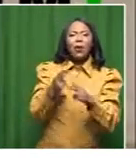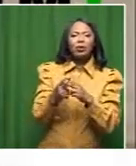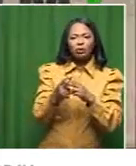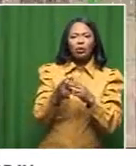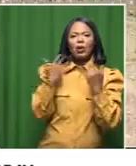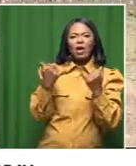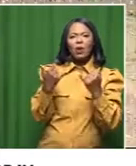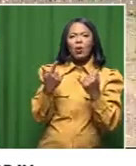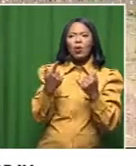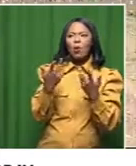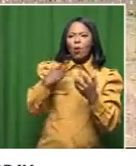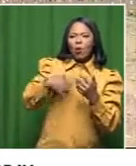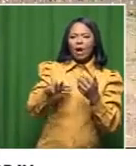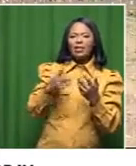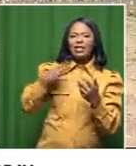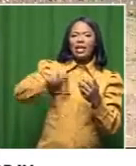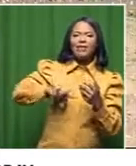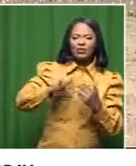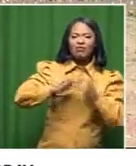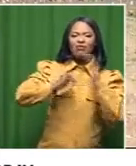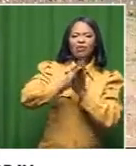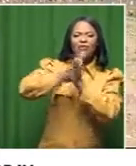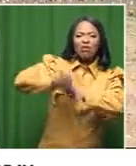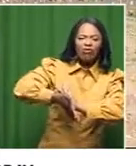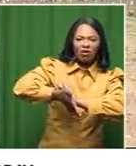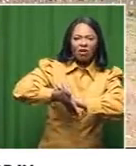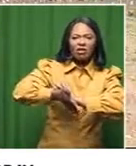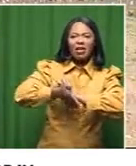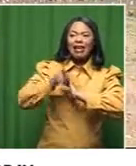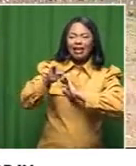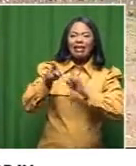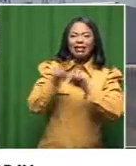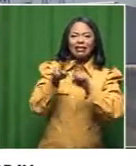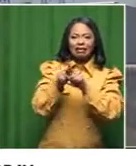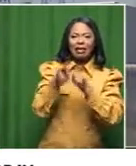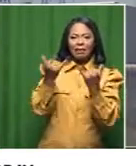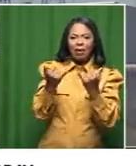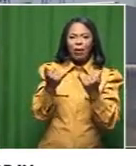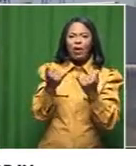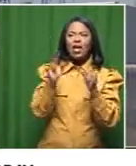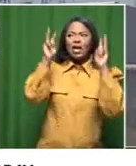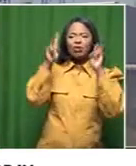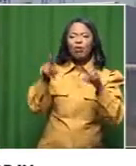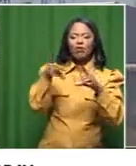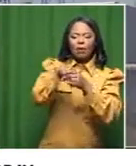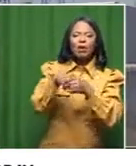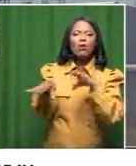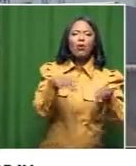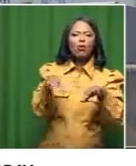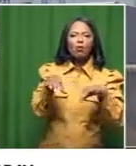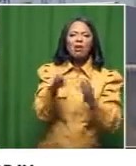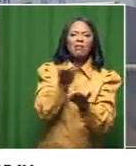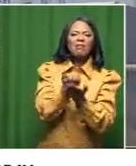investing in the infrastructure, which is the backbone of economic activity, which obviously lead